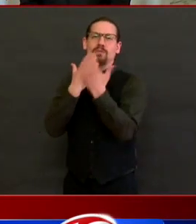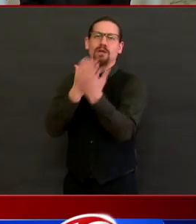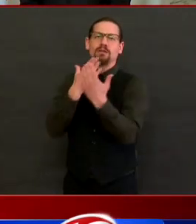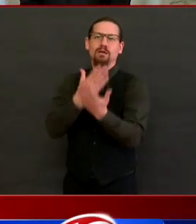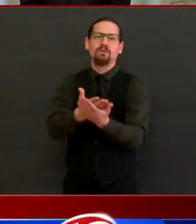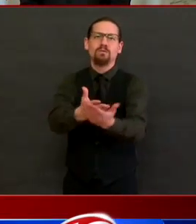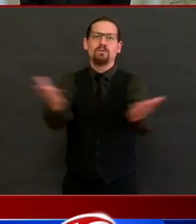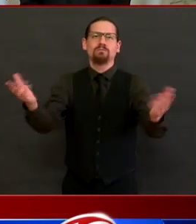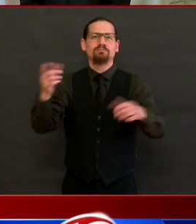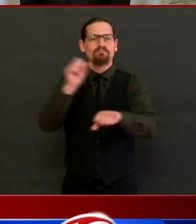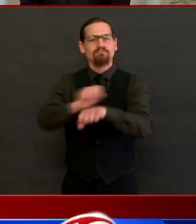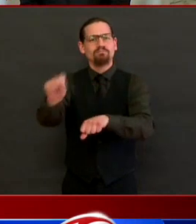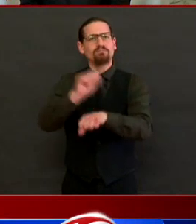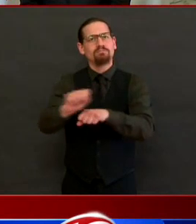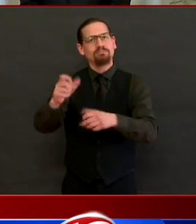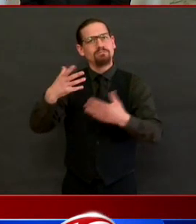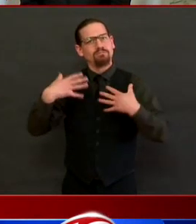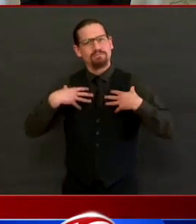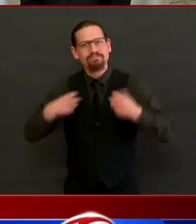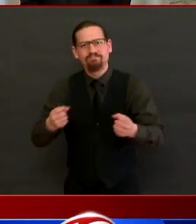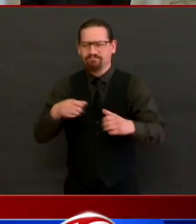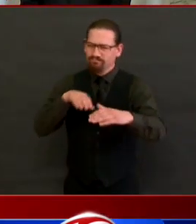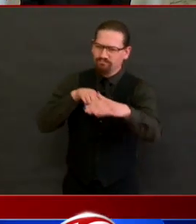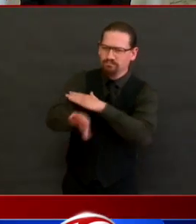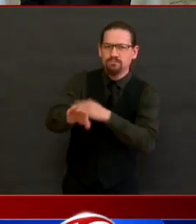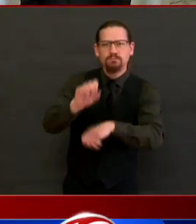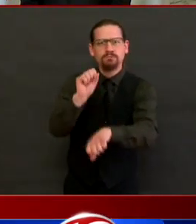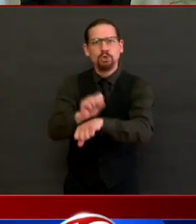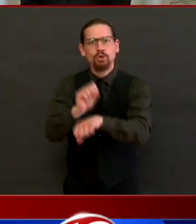better. And we will continue to do better.